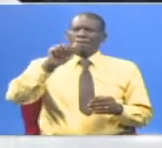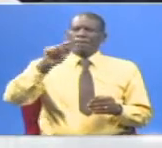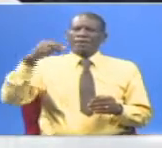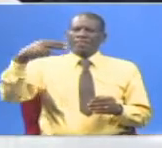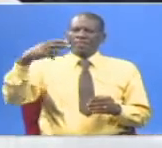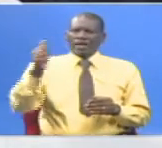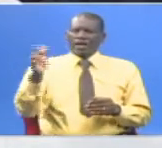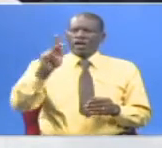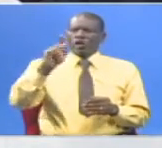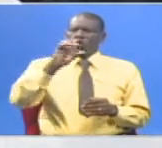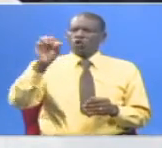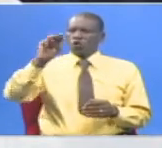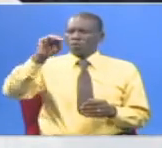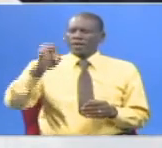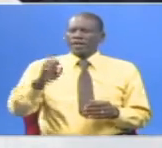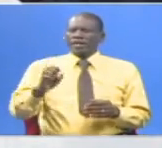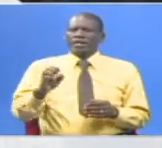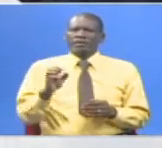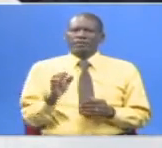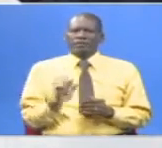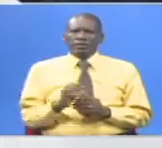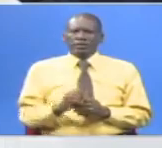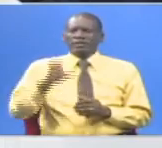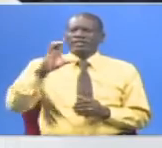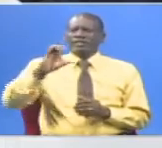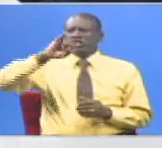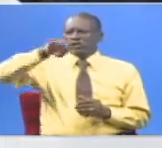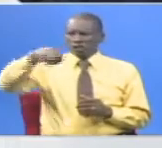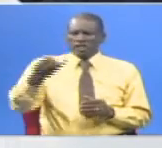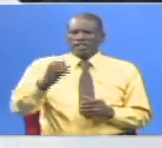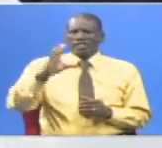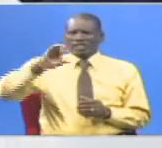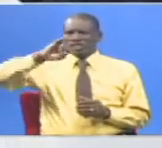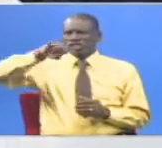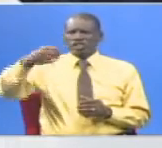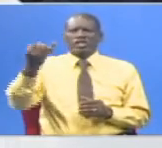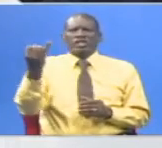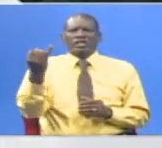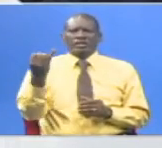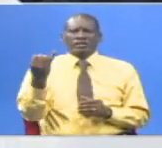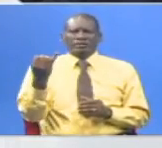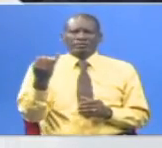Karambu Koome, Chief Justice,